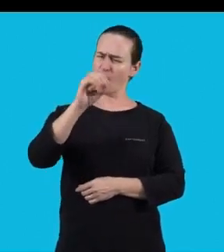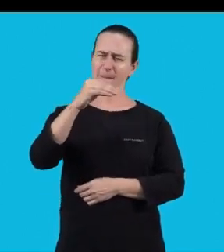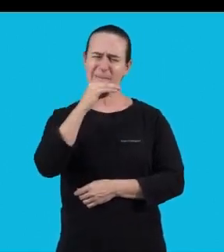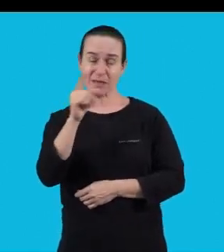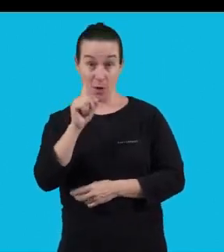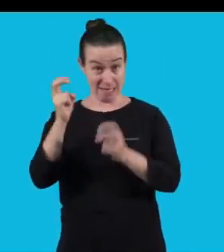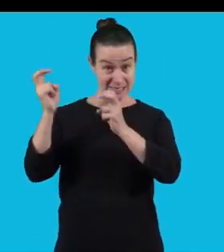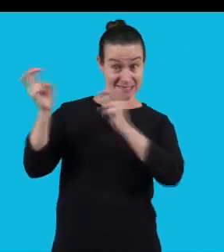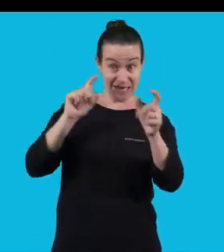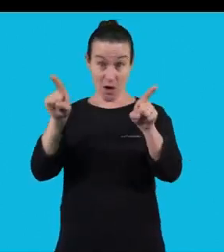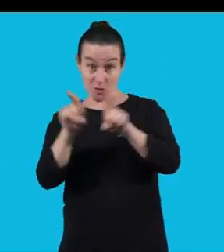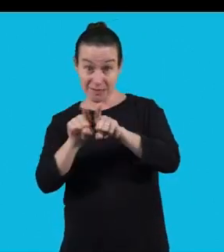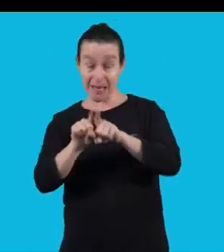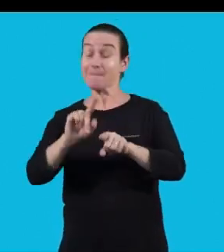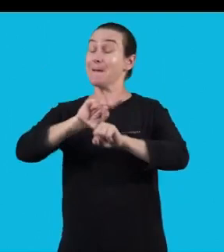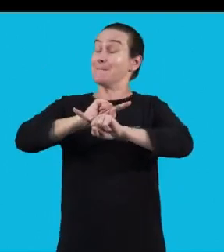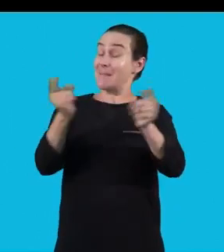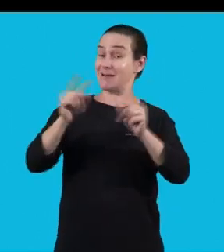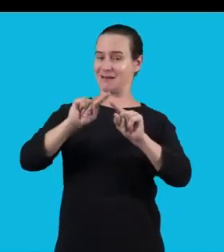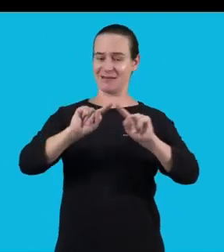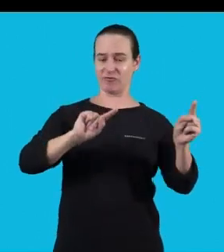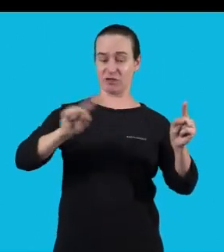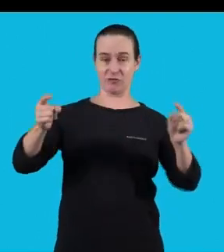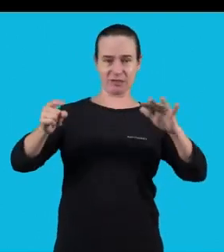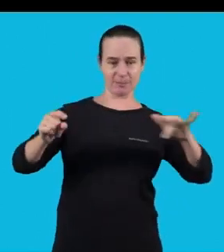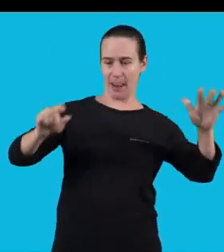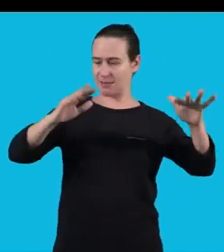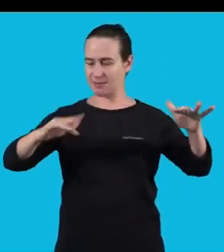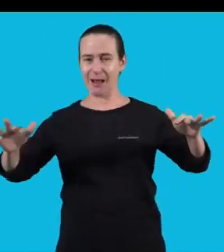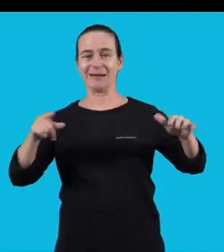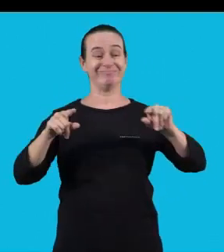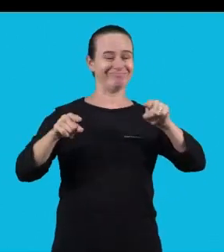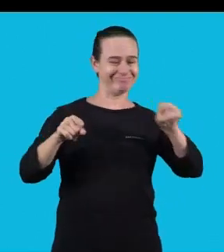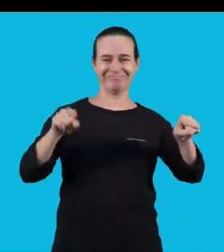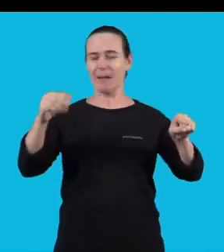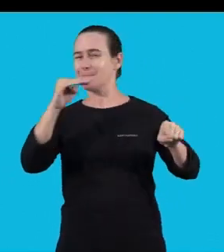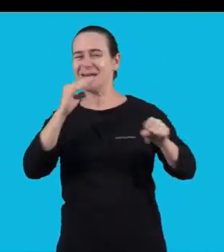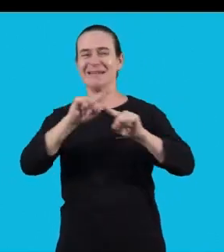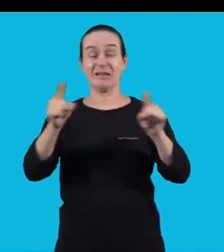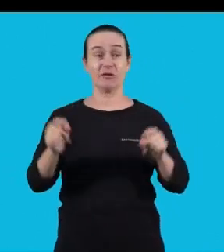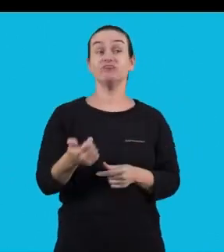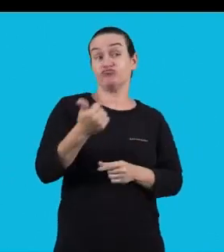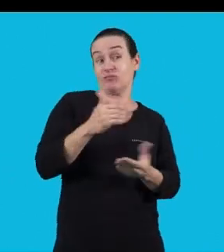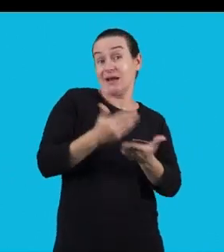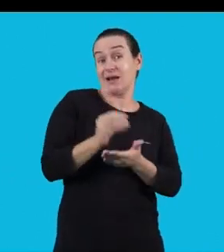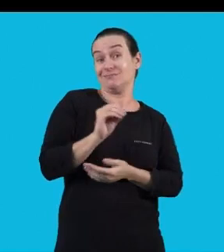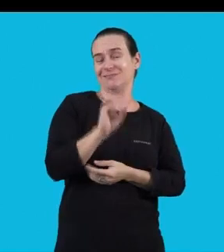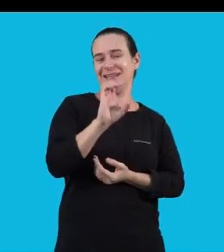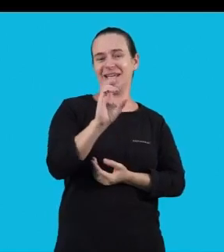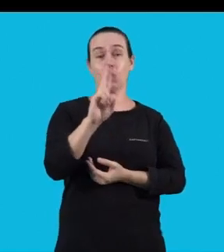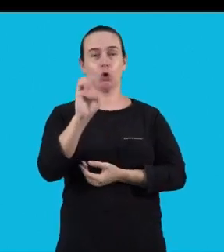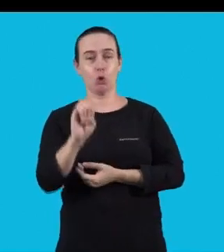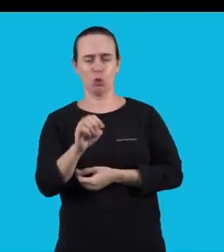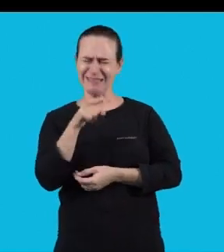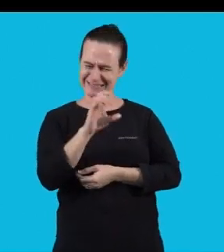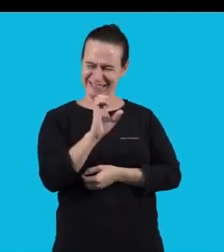Homophones sound the same, but they have different spelling and meaning. So the word queue, like using a cue card, that is what they were looking